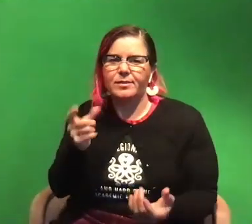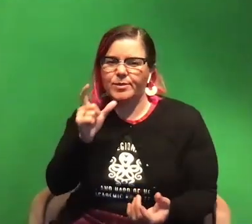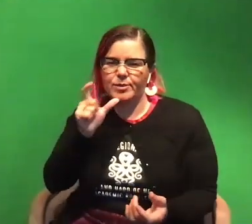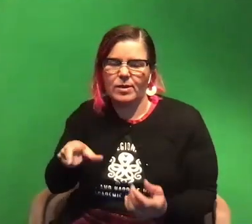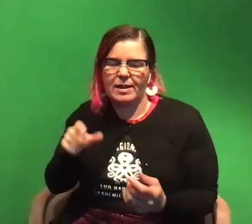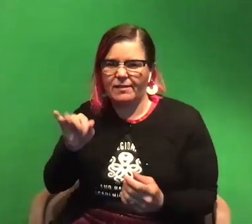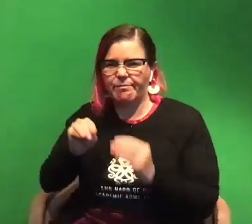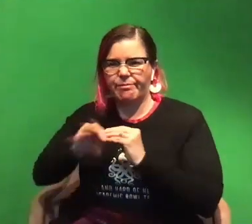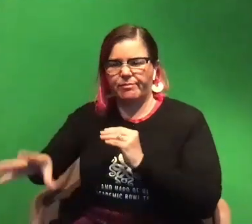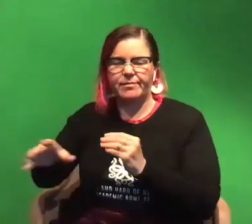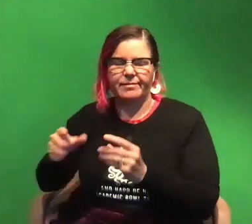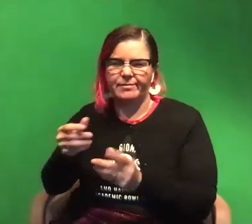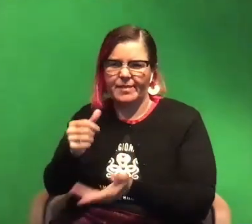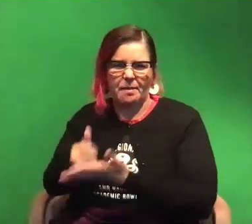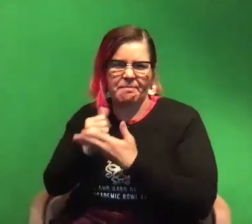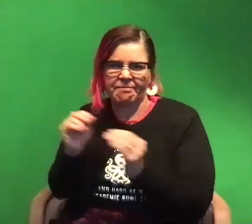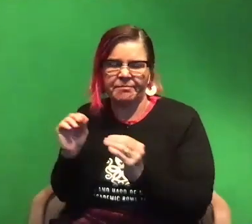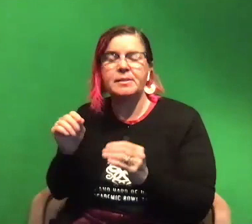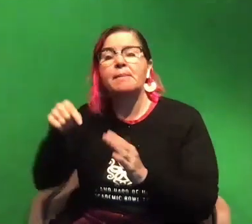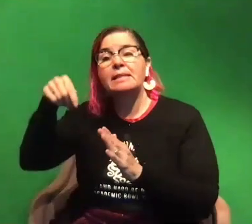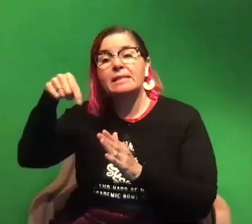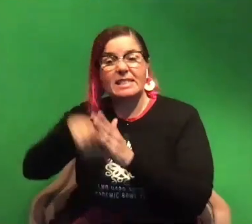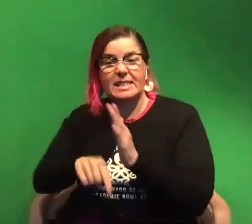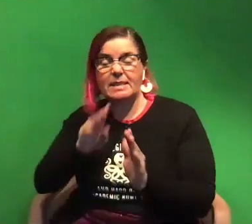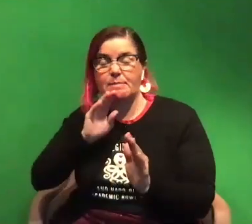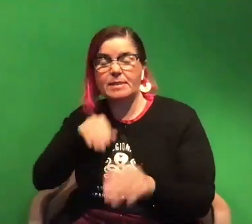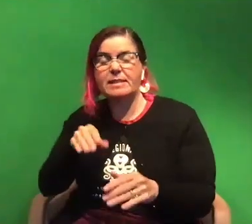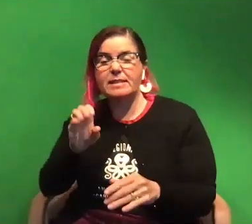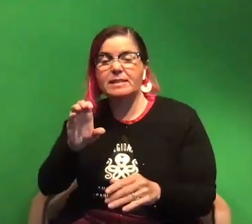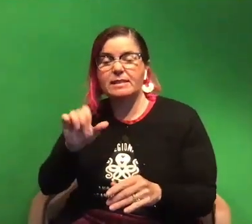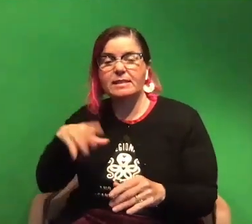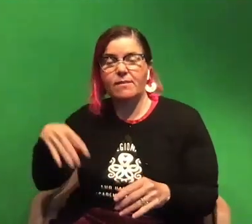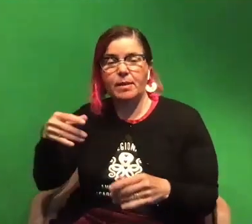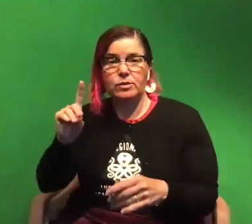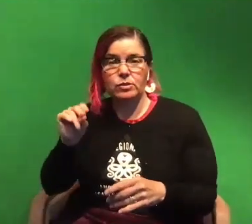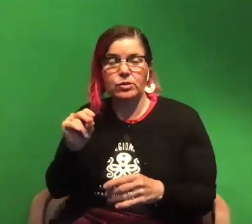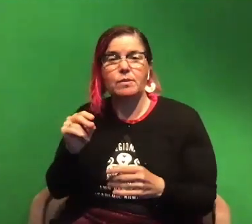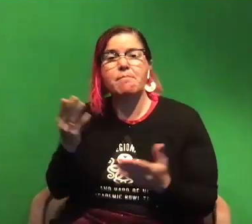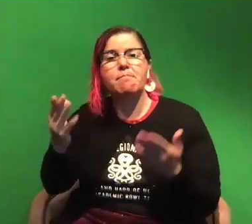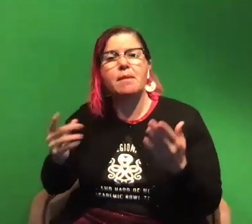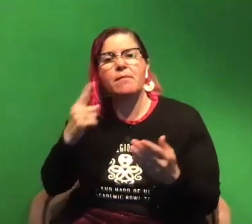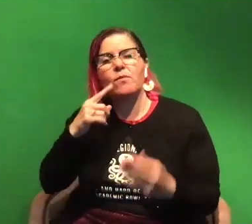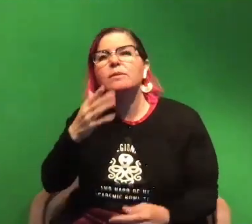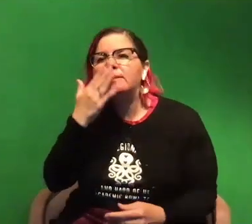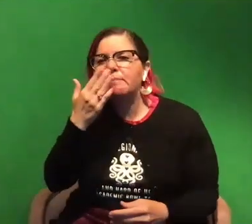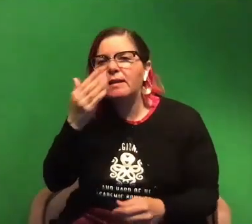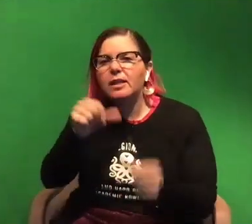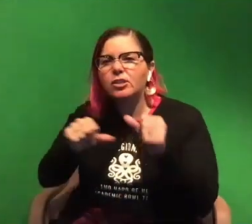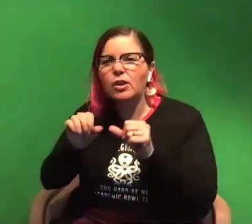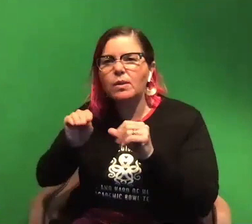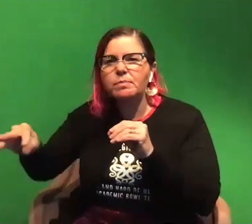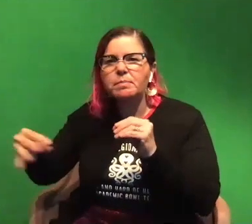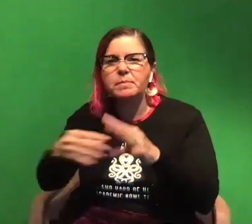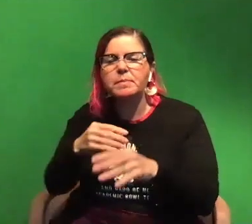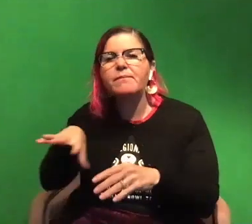it. Though some deep sea cephalopods still do ink, and we think that they use that for, like, basically smelling each other out. So finding